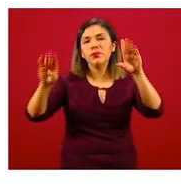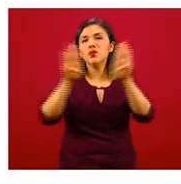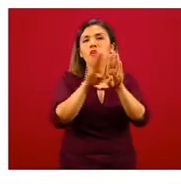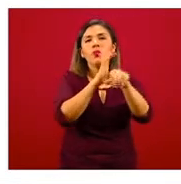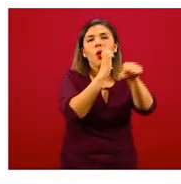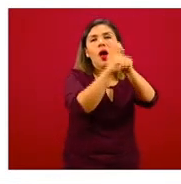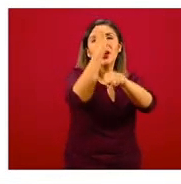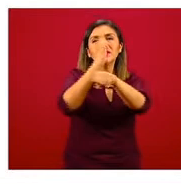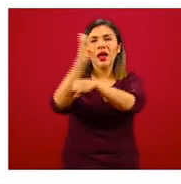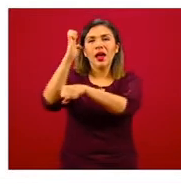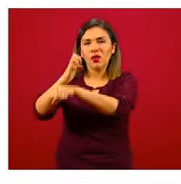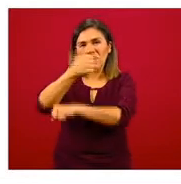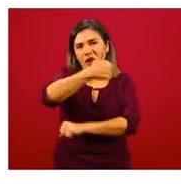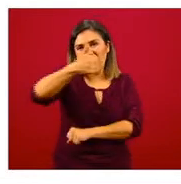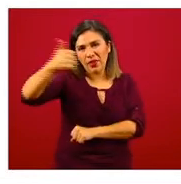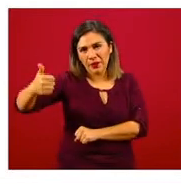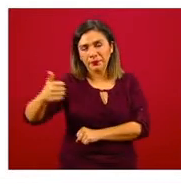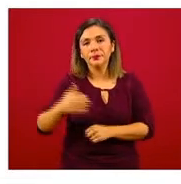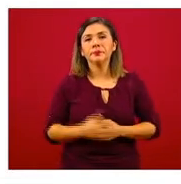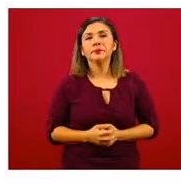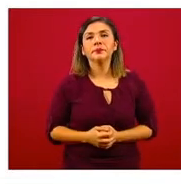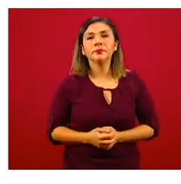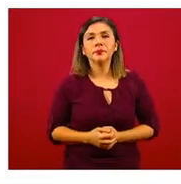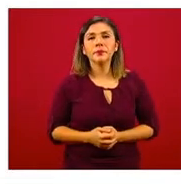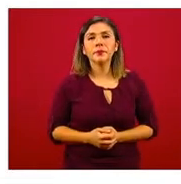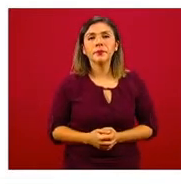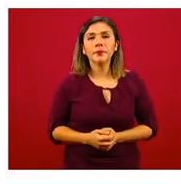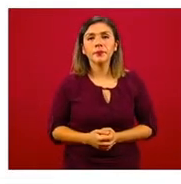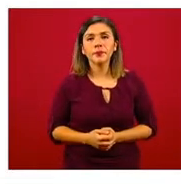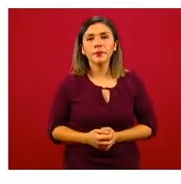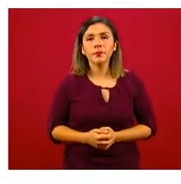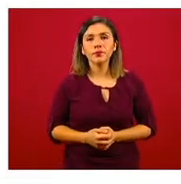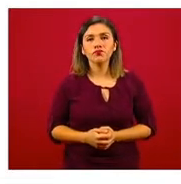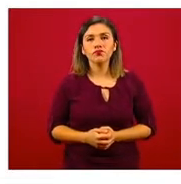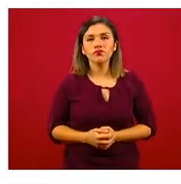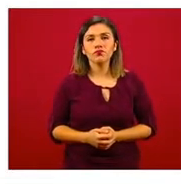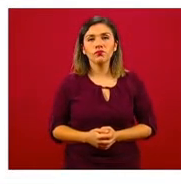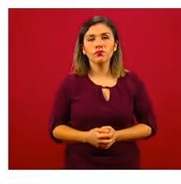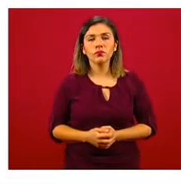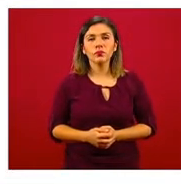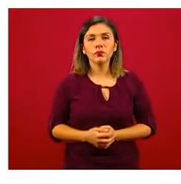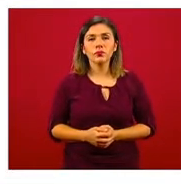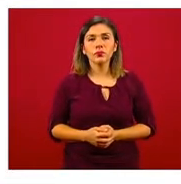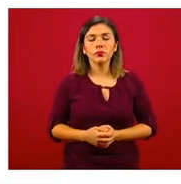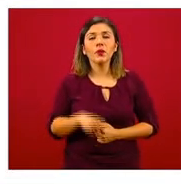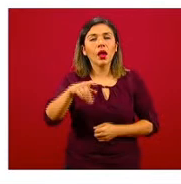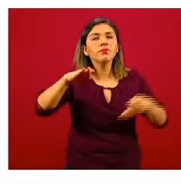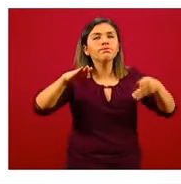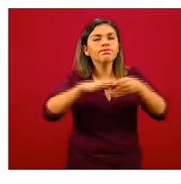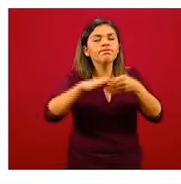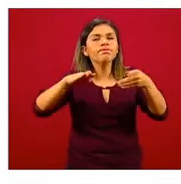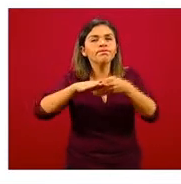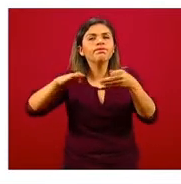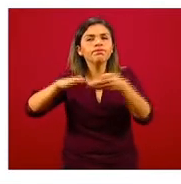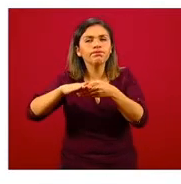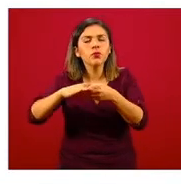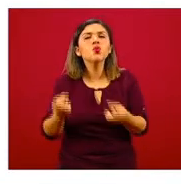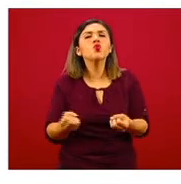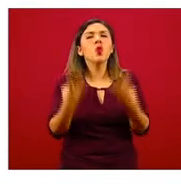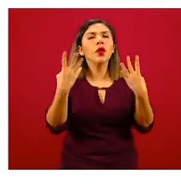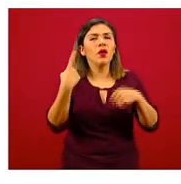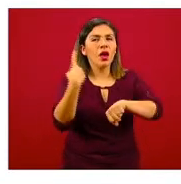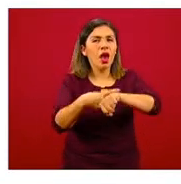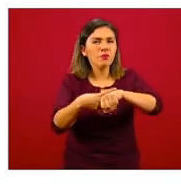see again in descending order the distribution of the different states. The next slide shows